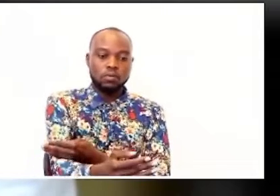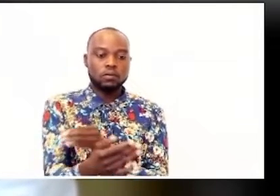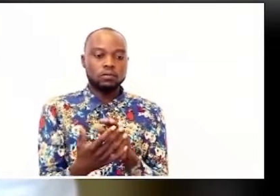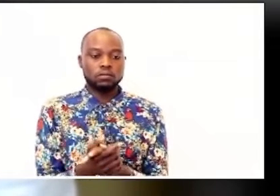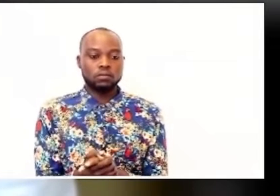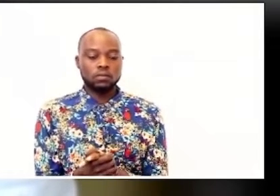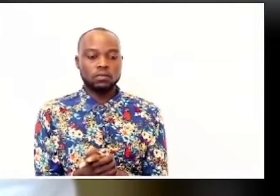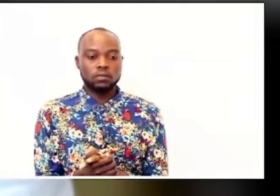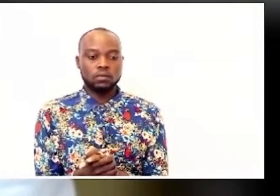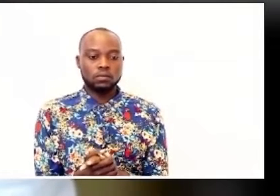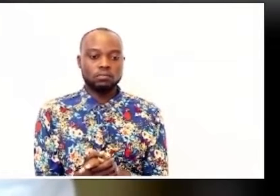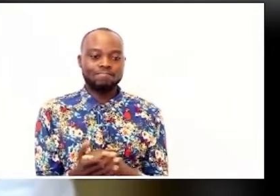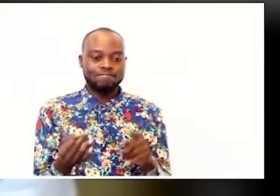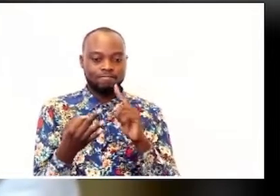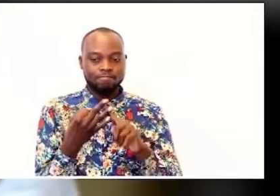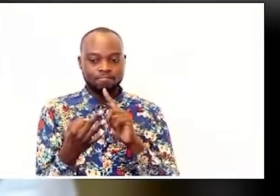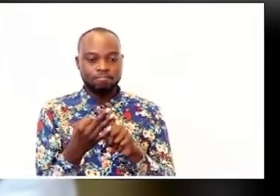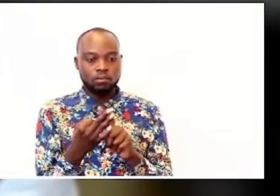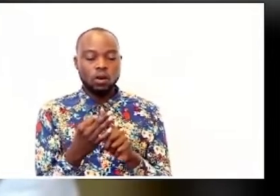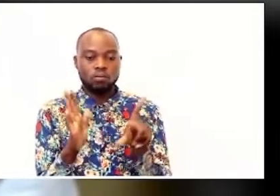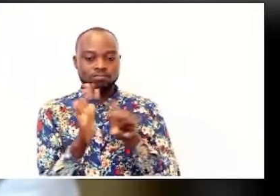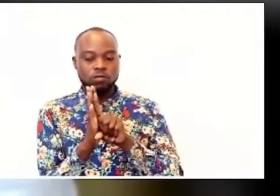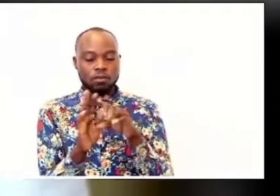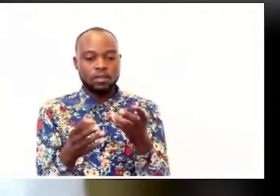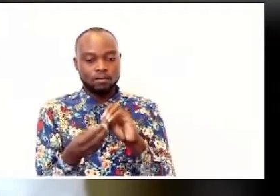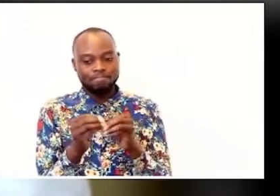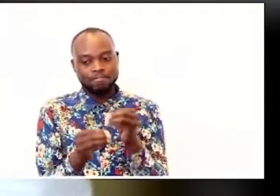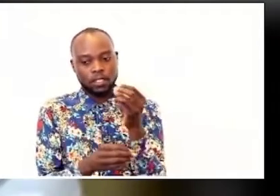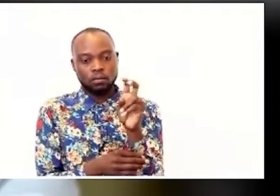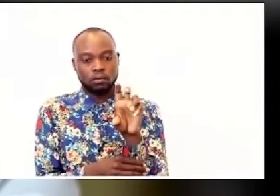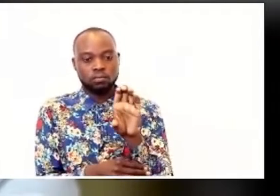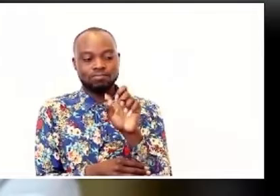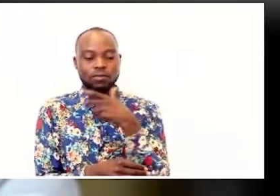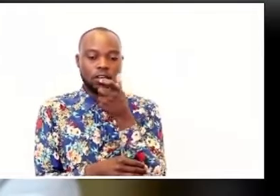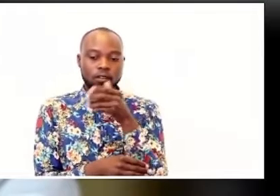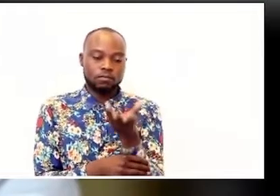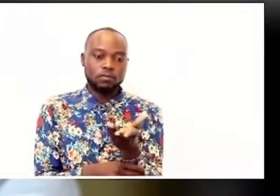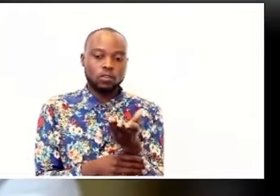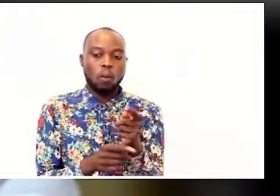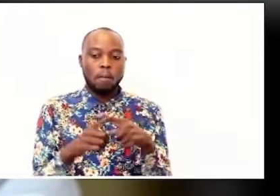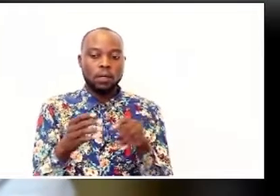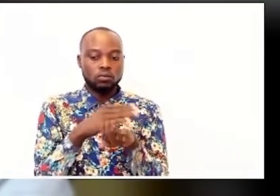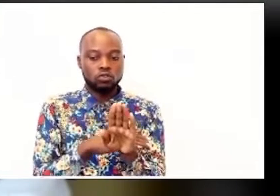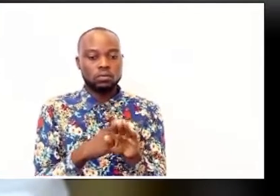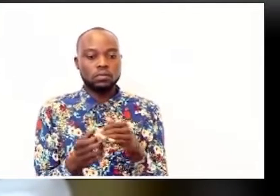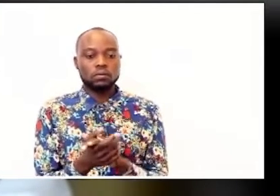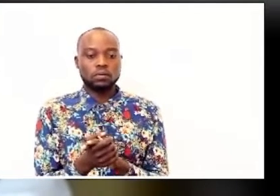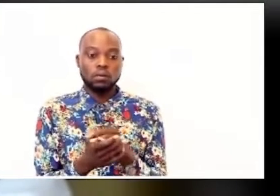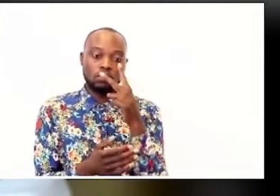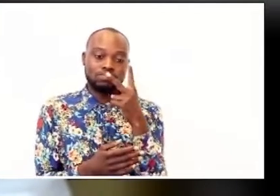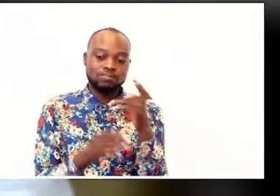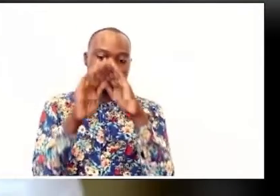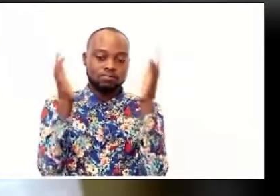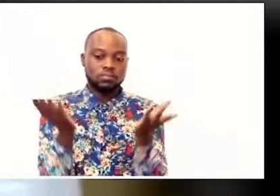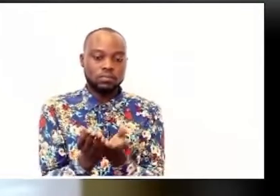And the third one is, the low value added content, of exports relative to imports. When you look at the continent, and